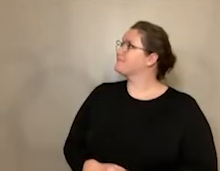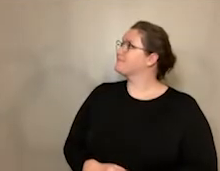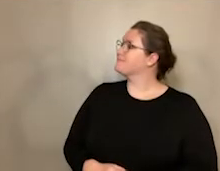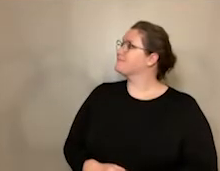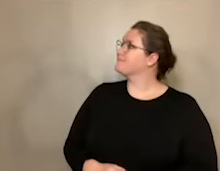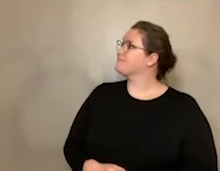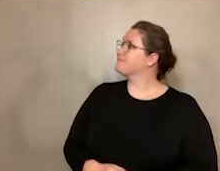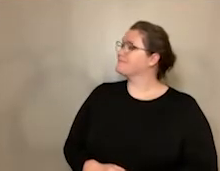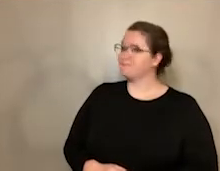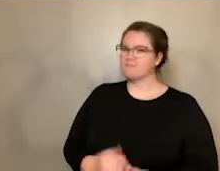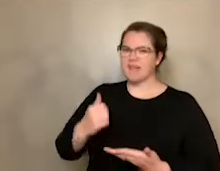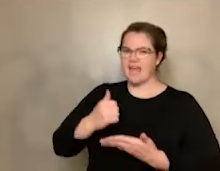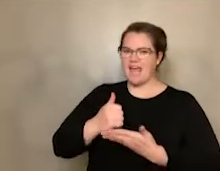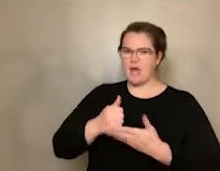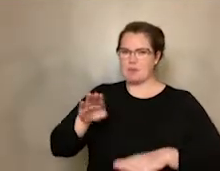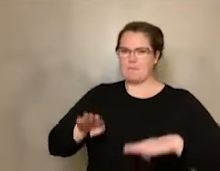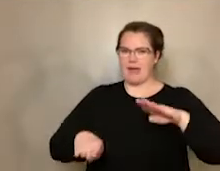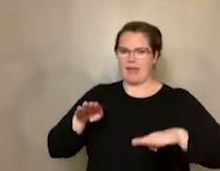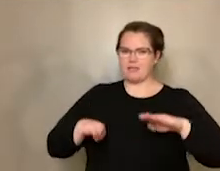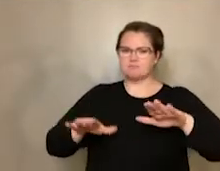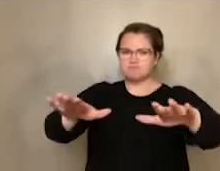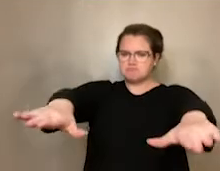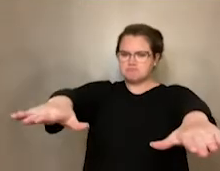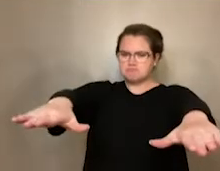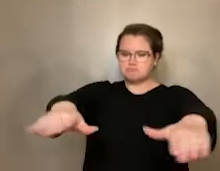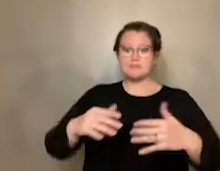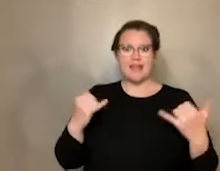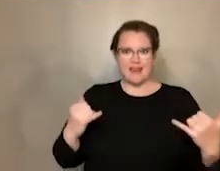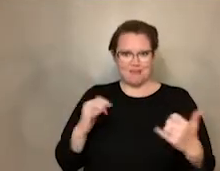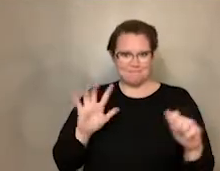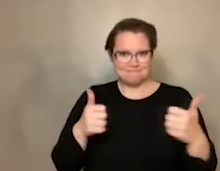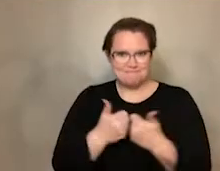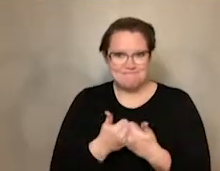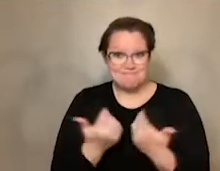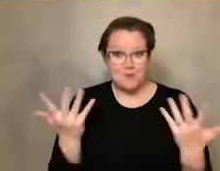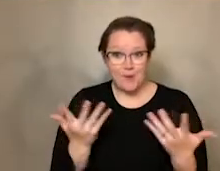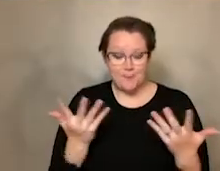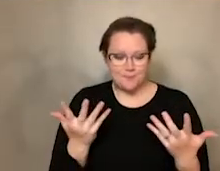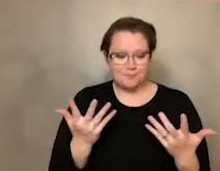front for balance. Now, I'm going to challenge you